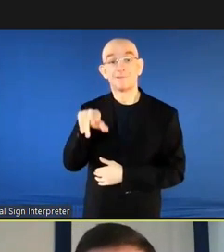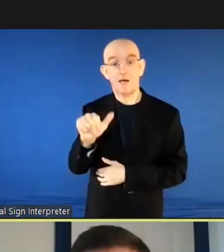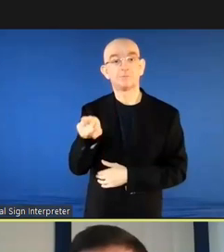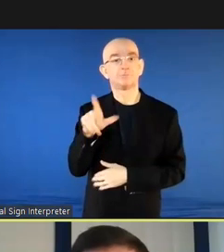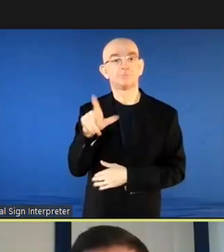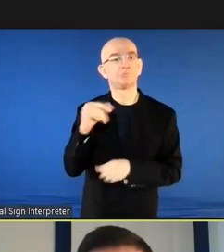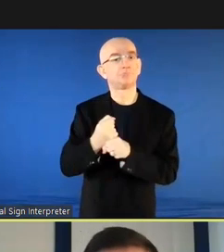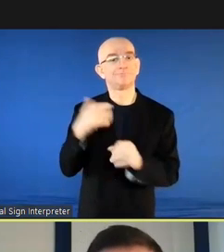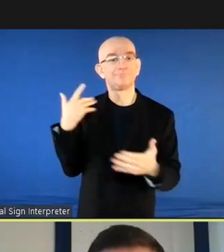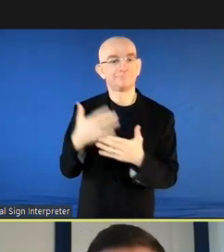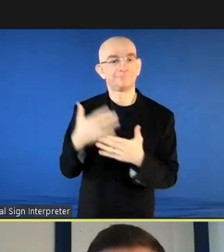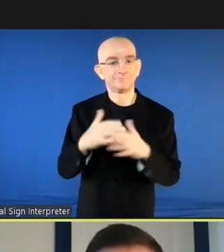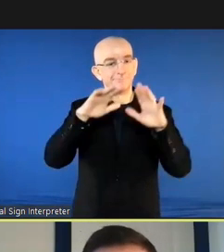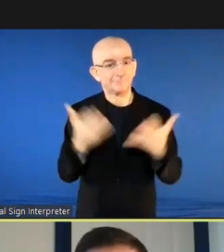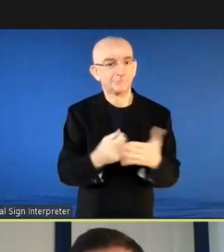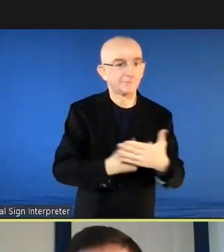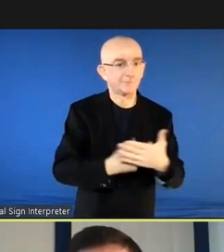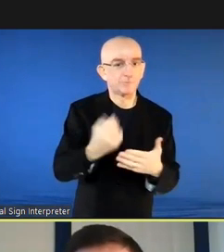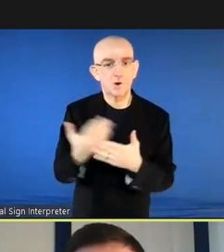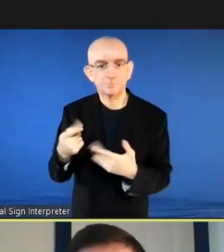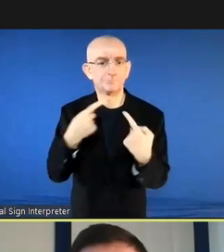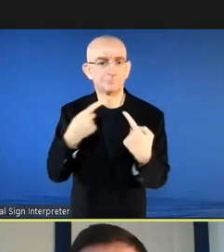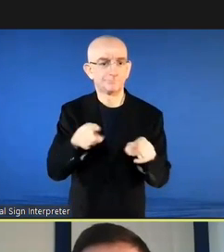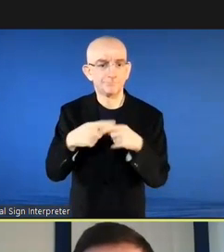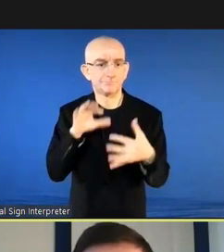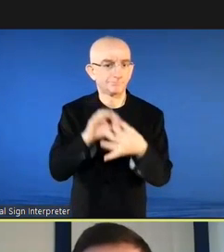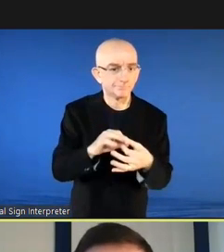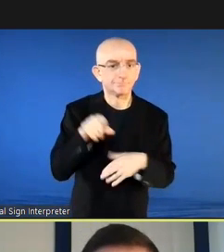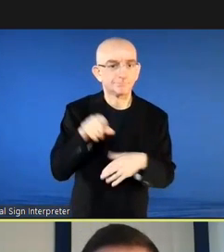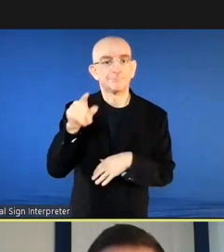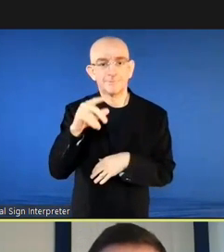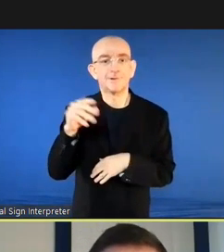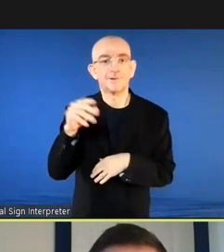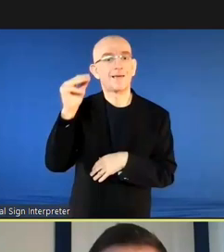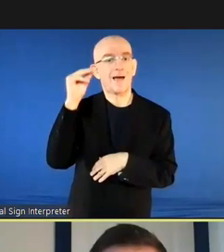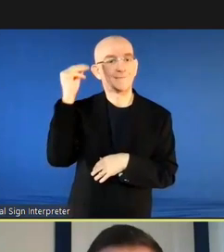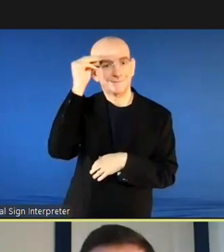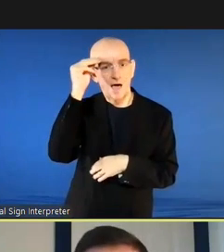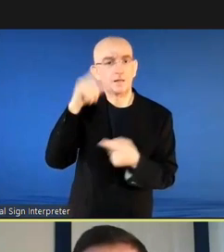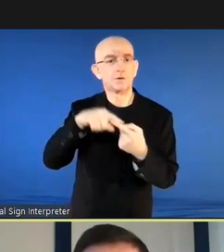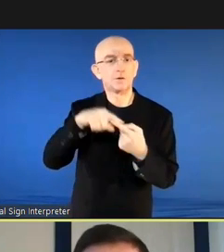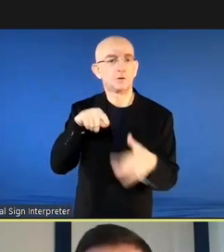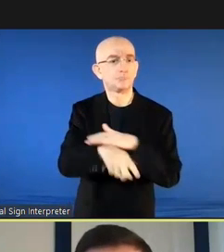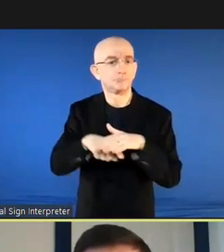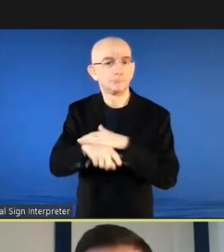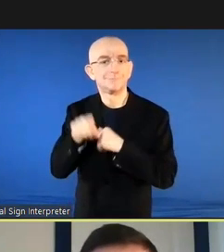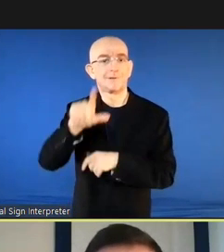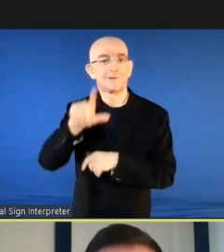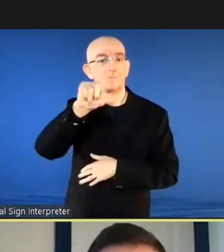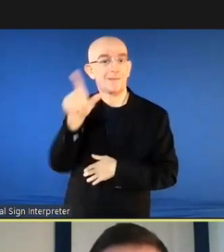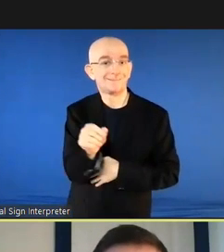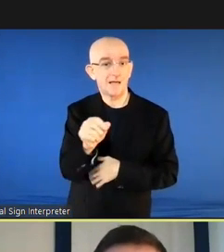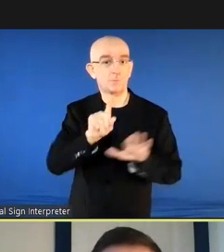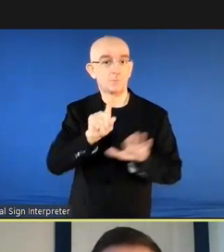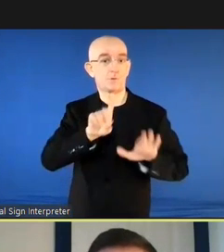in Pakistan in the 1990s, was Save the Children's country director in Vietnam for 5 years, and is an international development